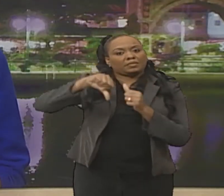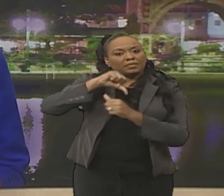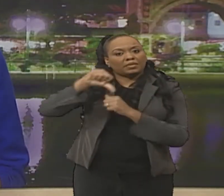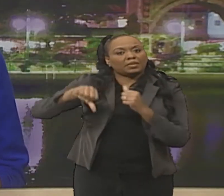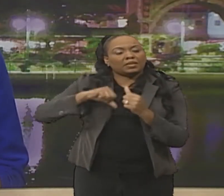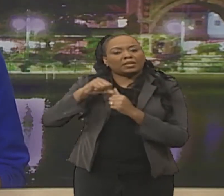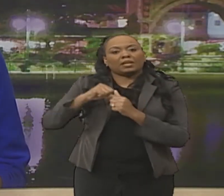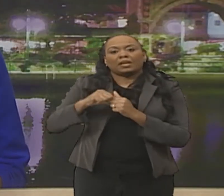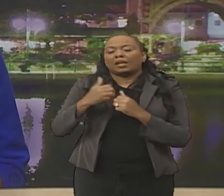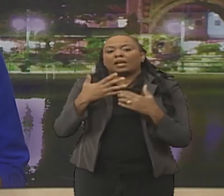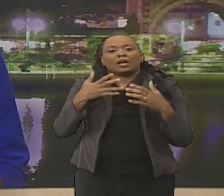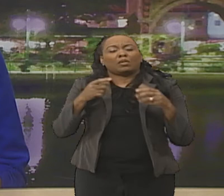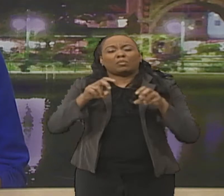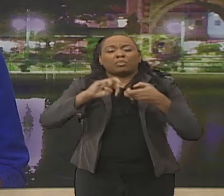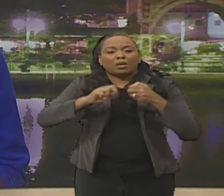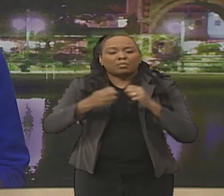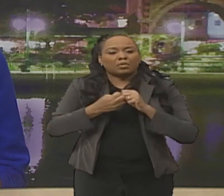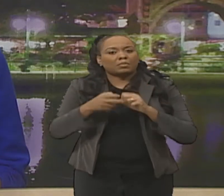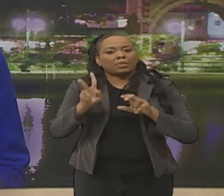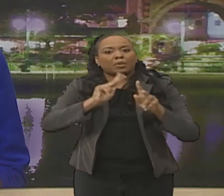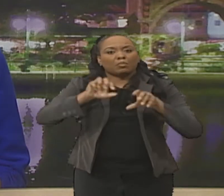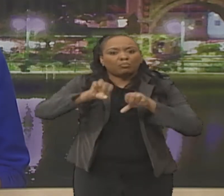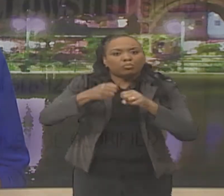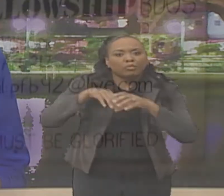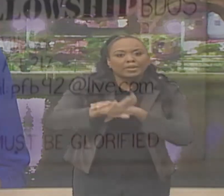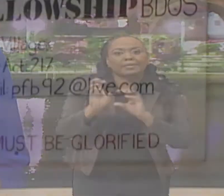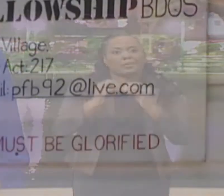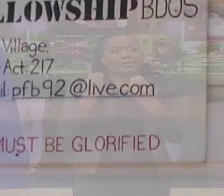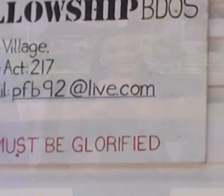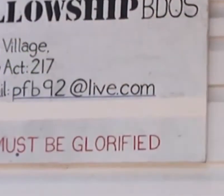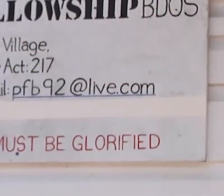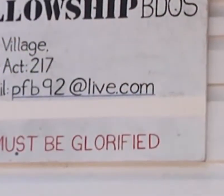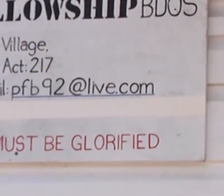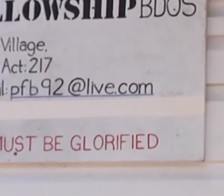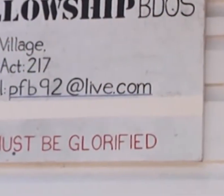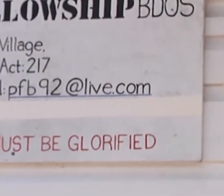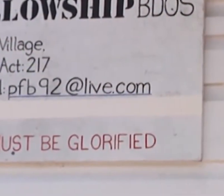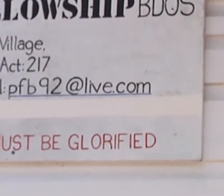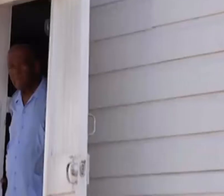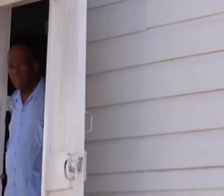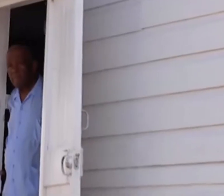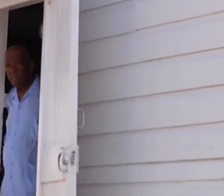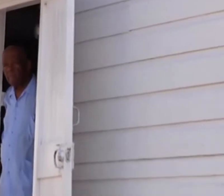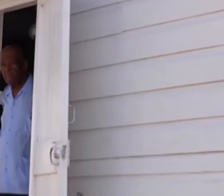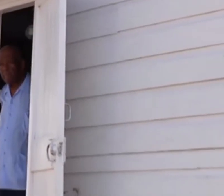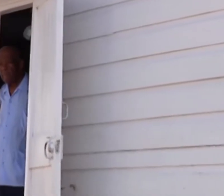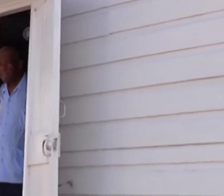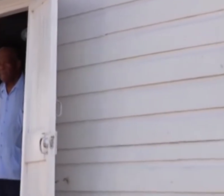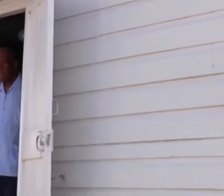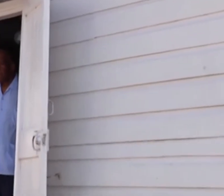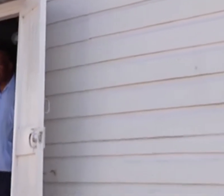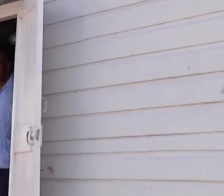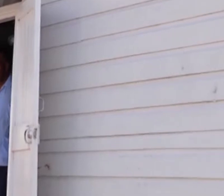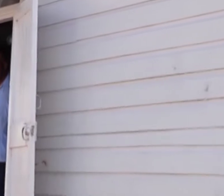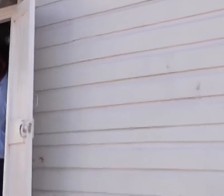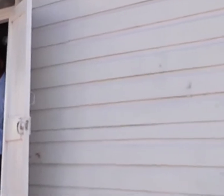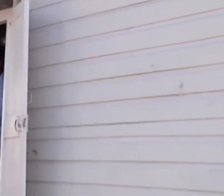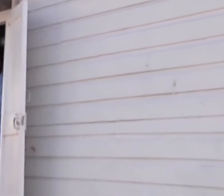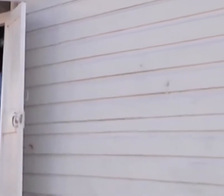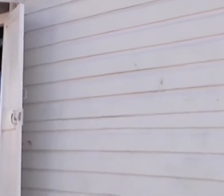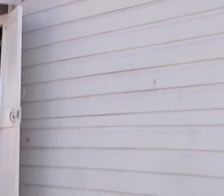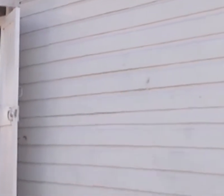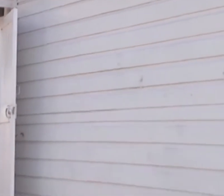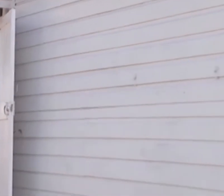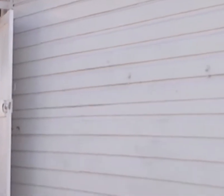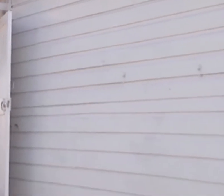major setback. Thieves broke into the organization's facilities at Payne Road, Carrington Village last night and stole thousands of